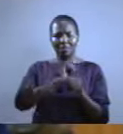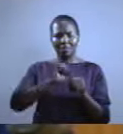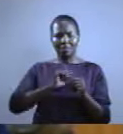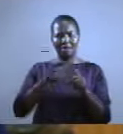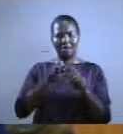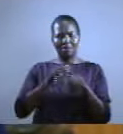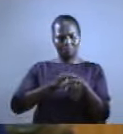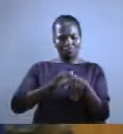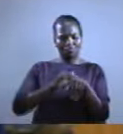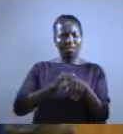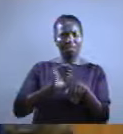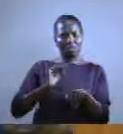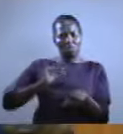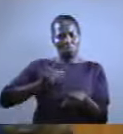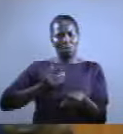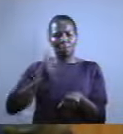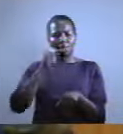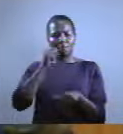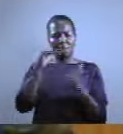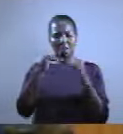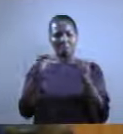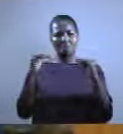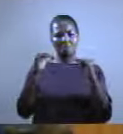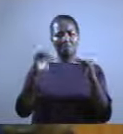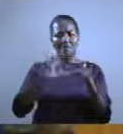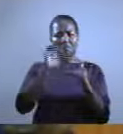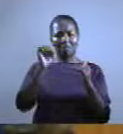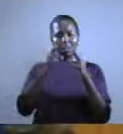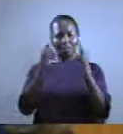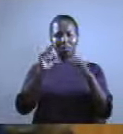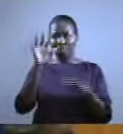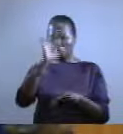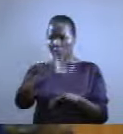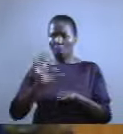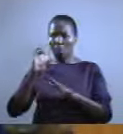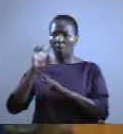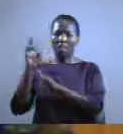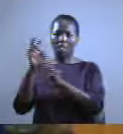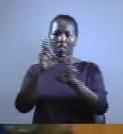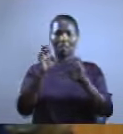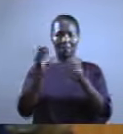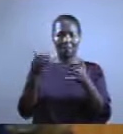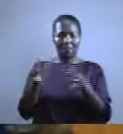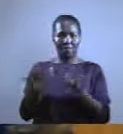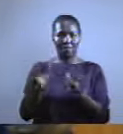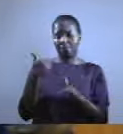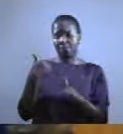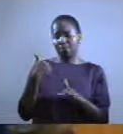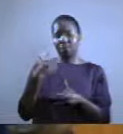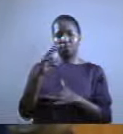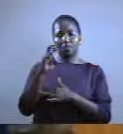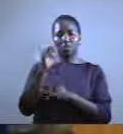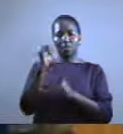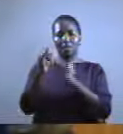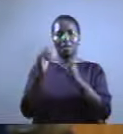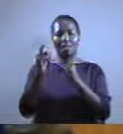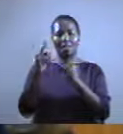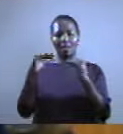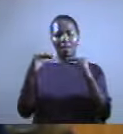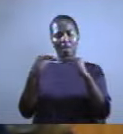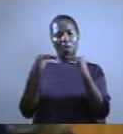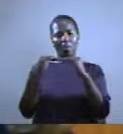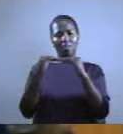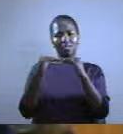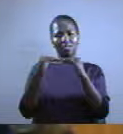and student in all South African universities. When the 2011 Equity Index of academic staff at